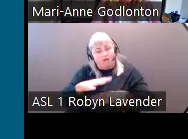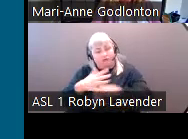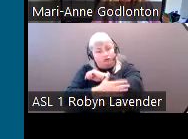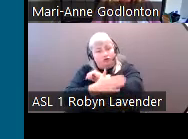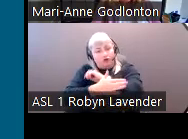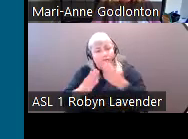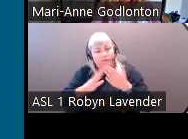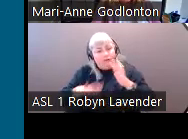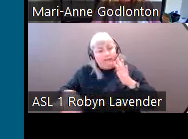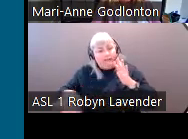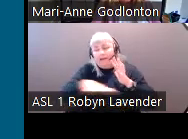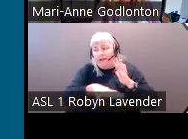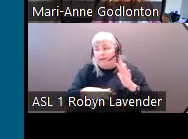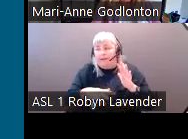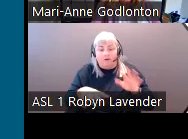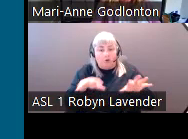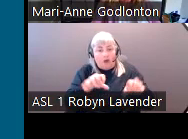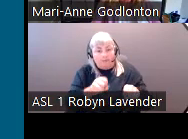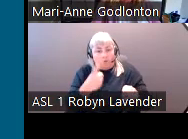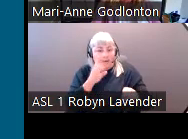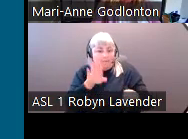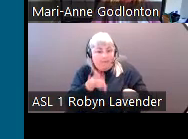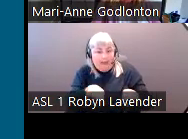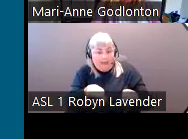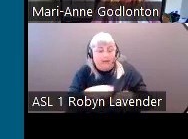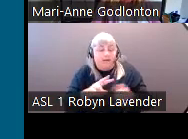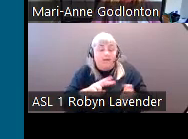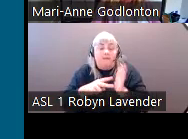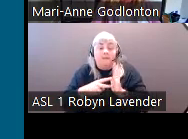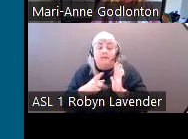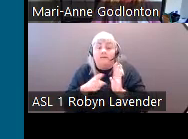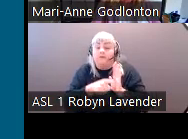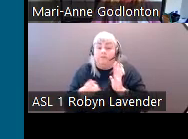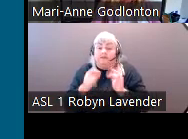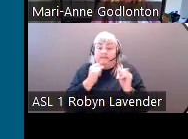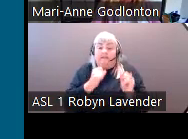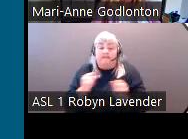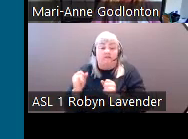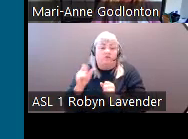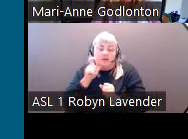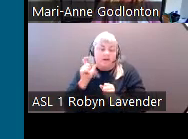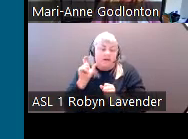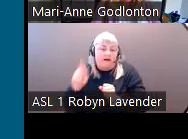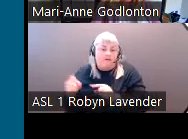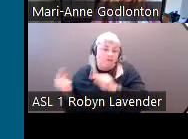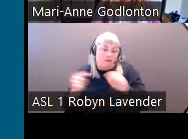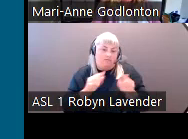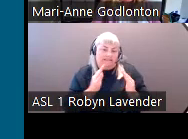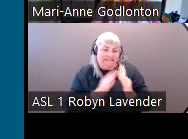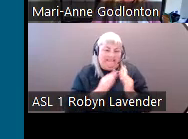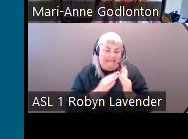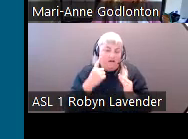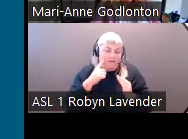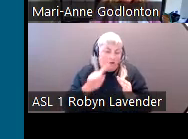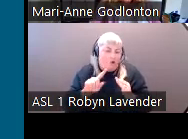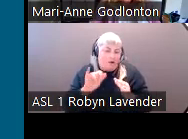maybe one bed, so that individuals don't have to come to the urban centers for that type of support.